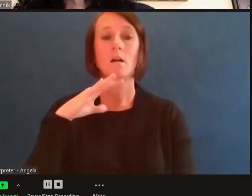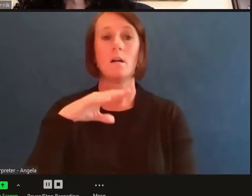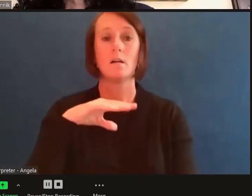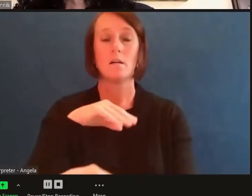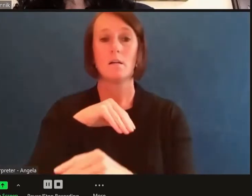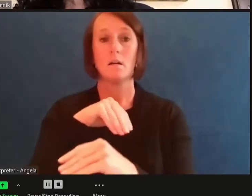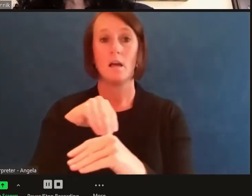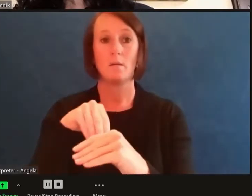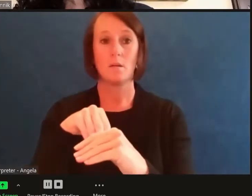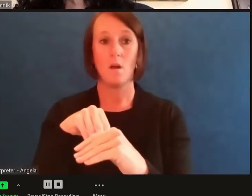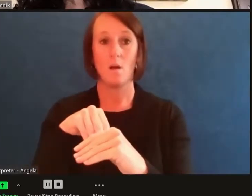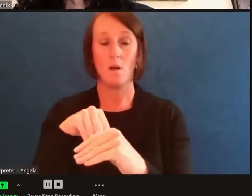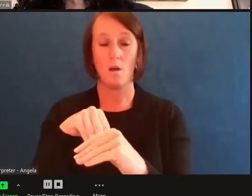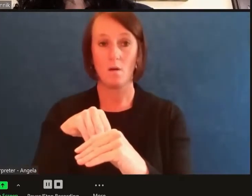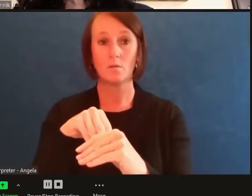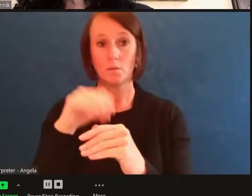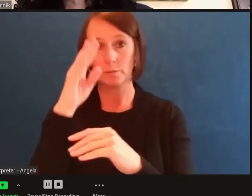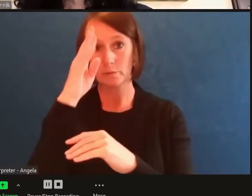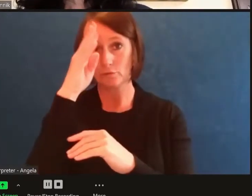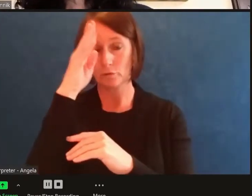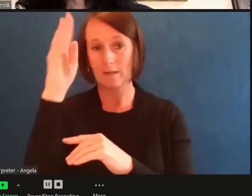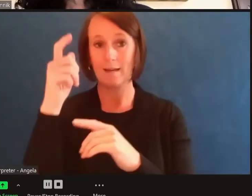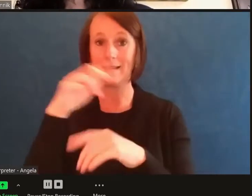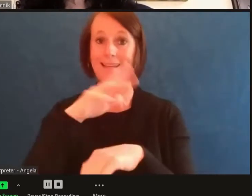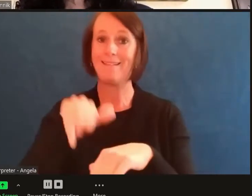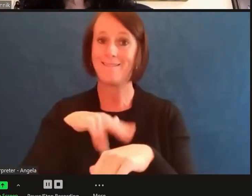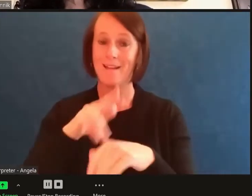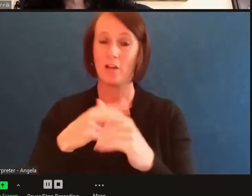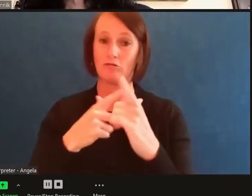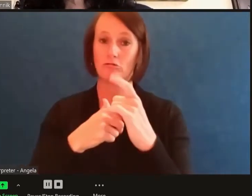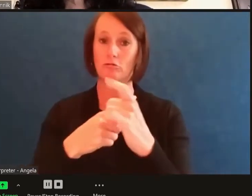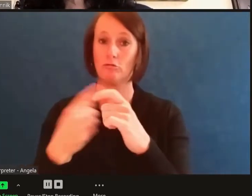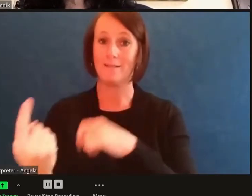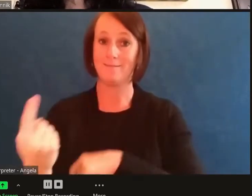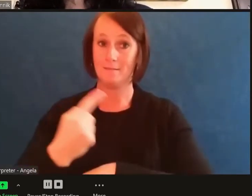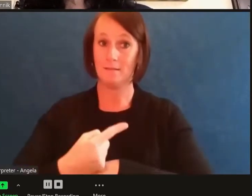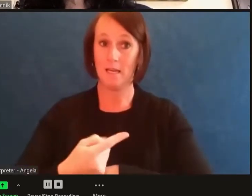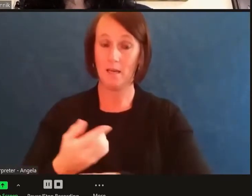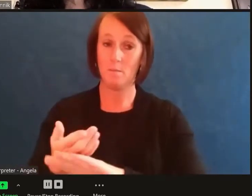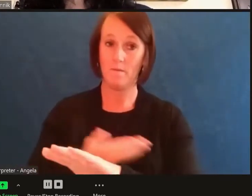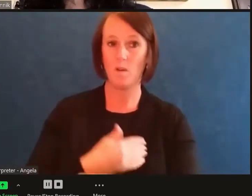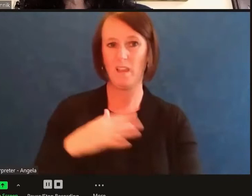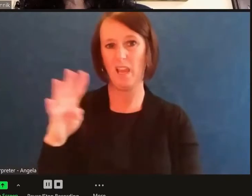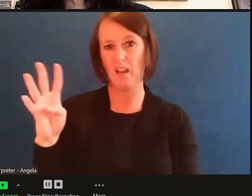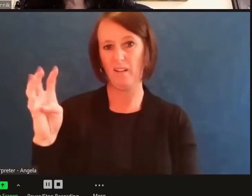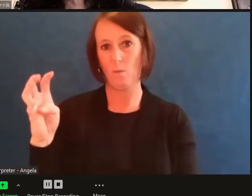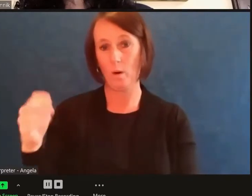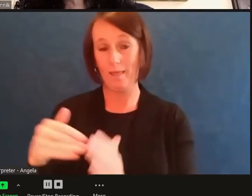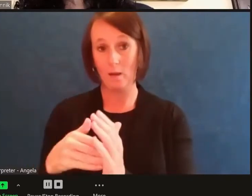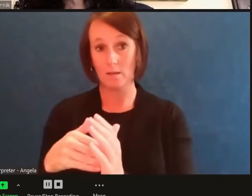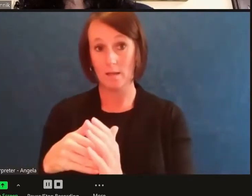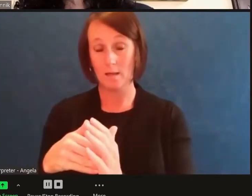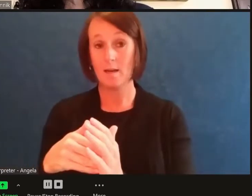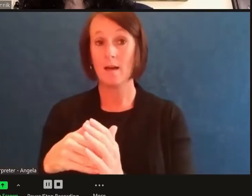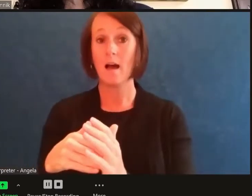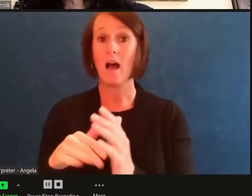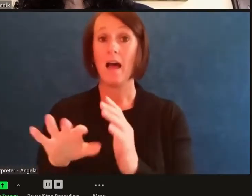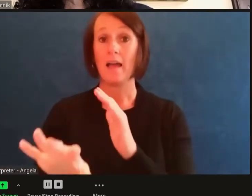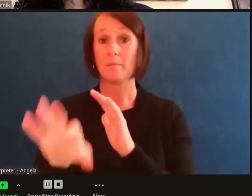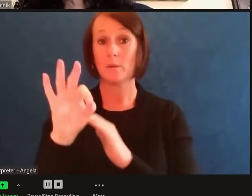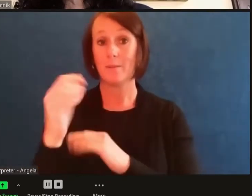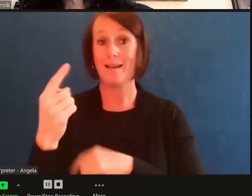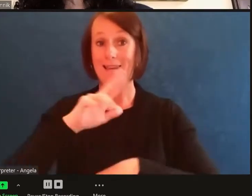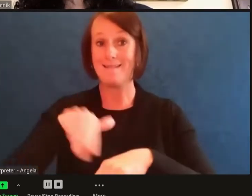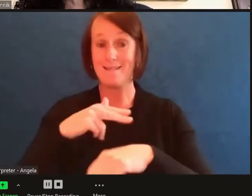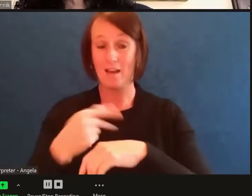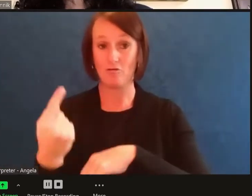Day for the Terry Fox Foundation. Prior to my involvement, they had 4,600 schools. I pitched a national day. We did a pilot